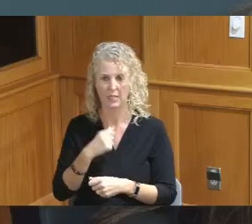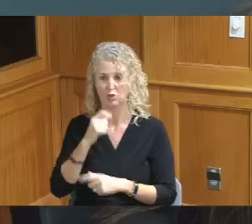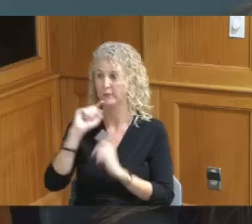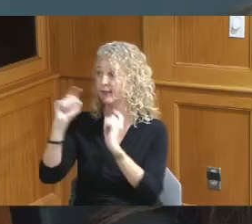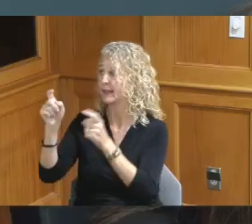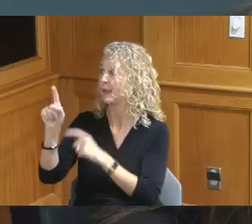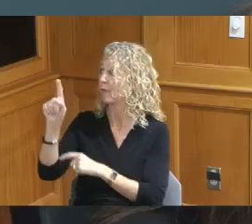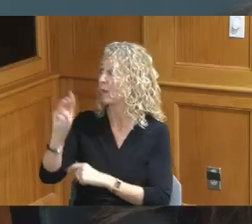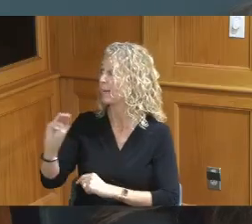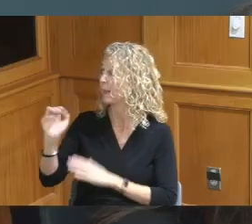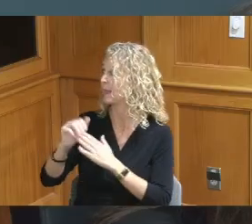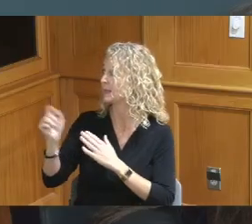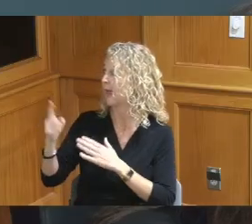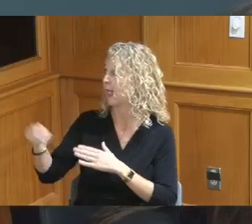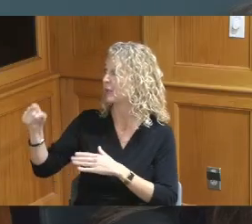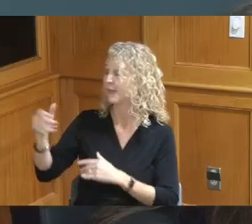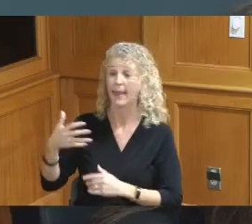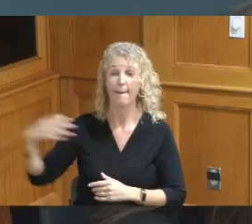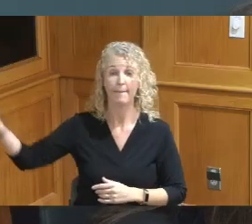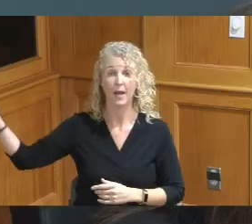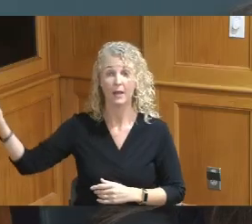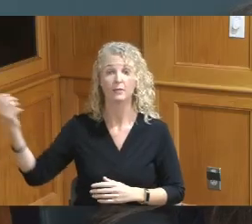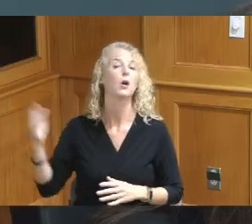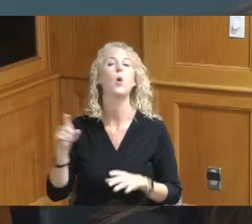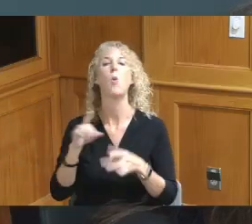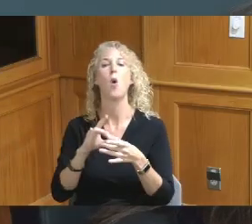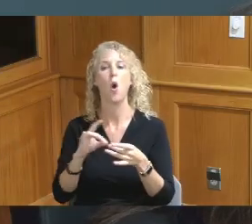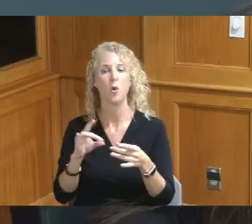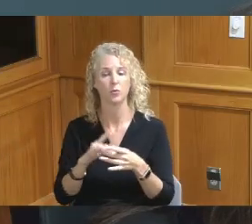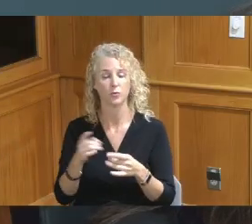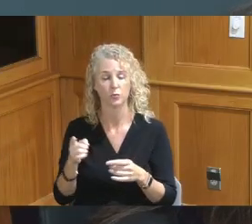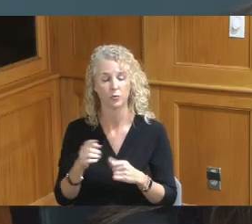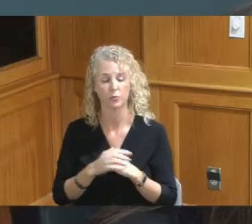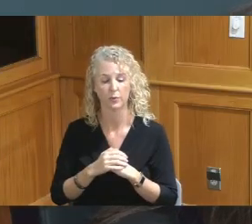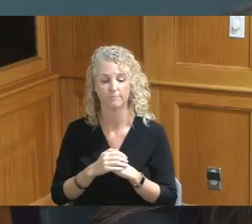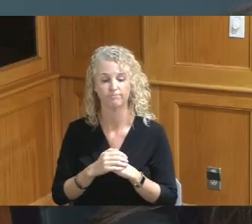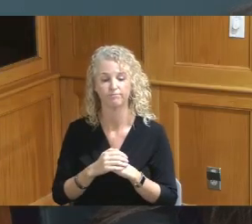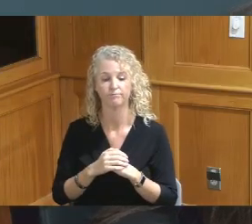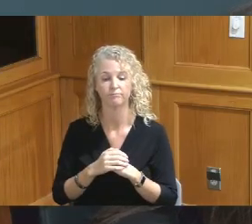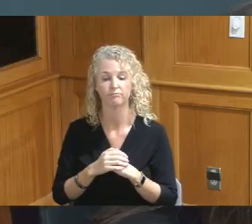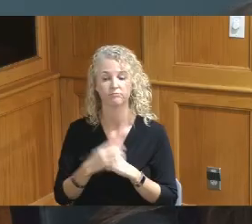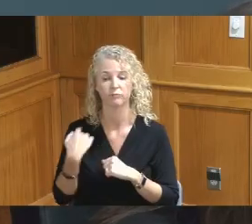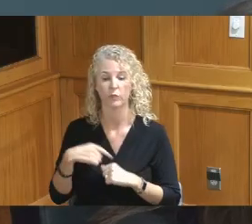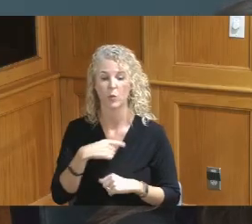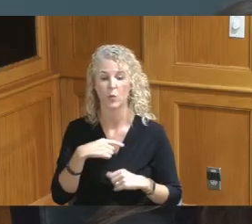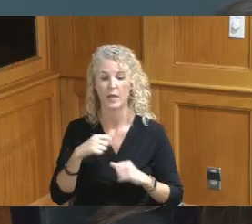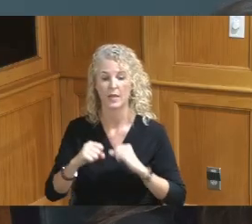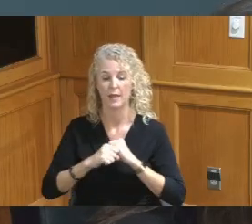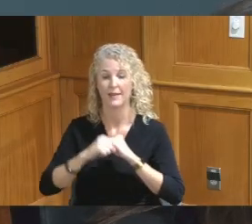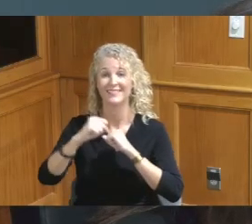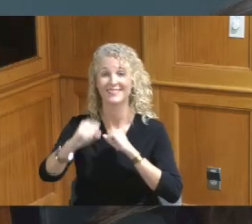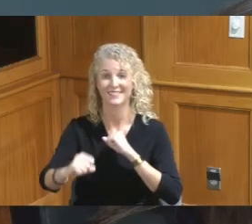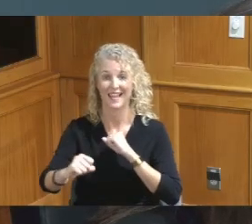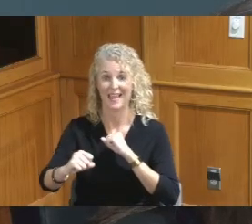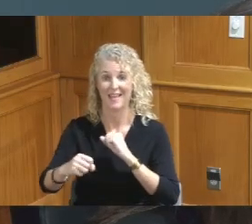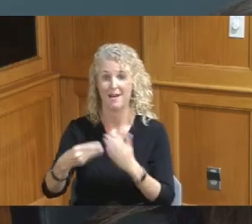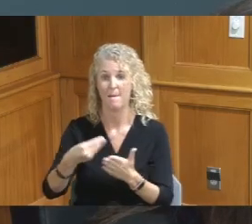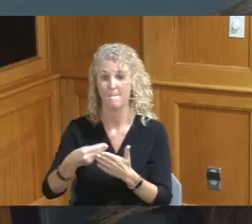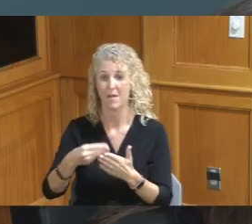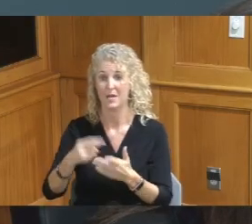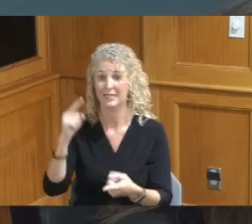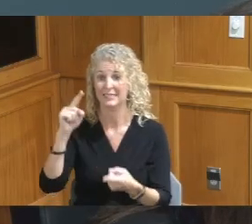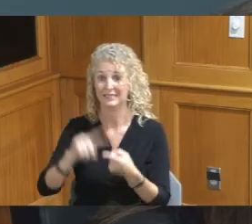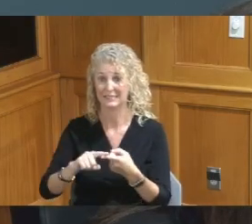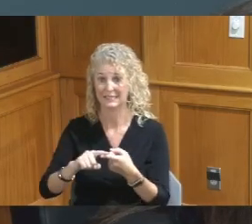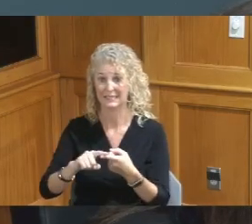the $1 million to a developer. It was also in here that we would extend the money